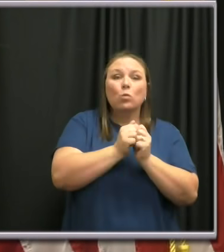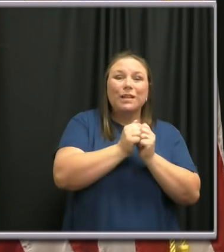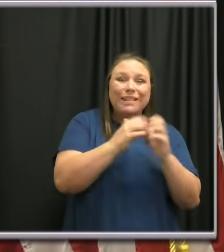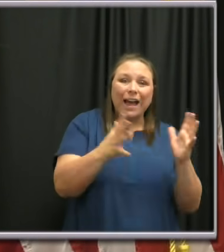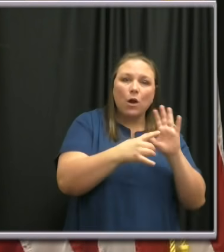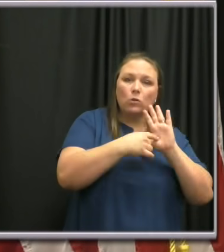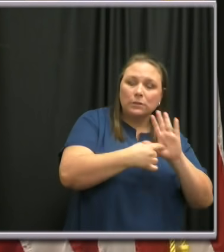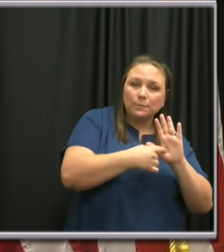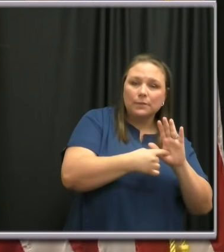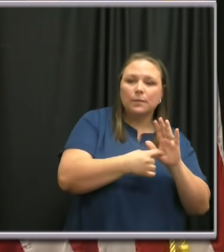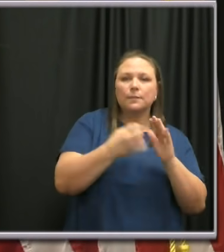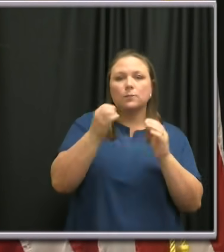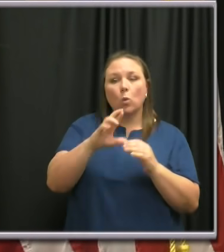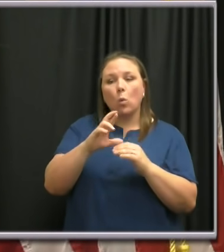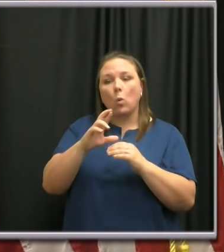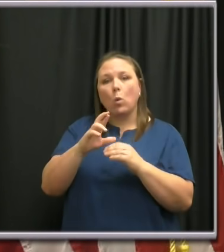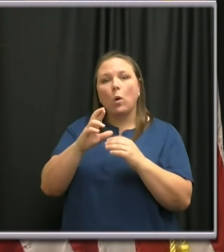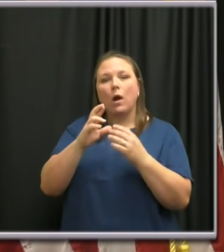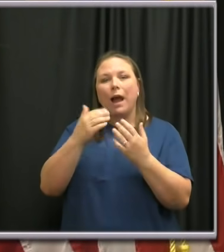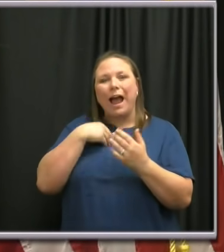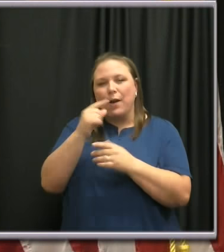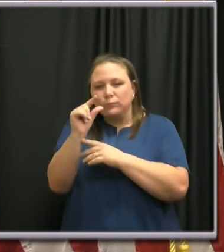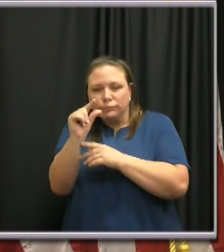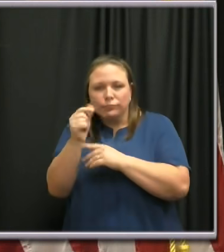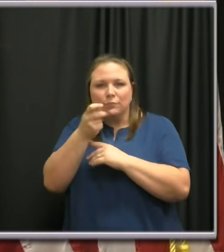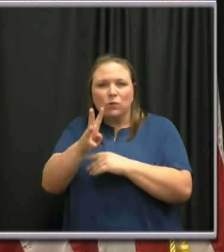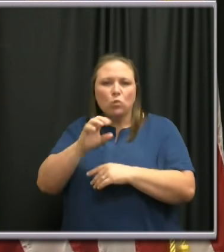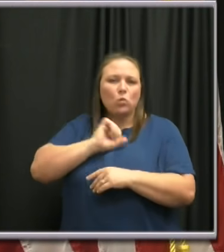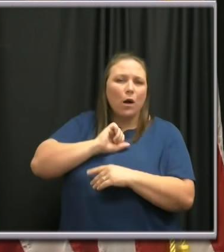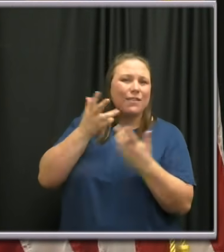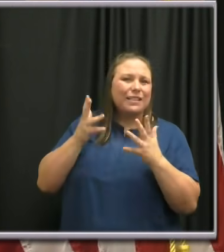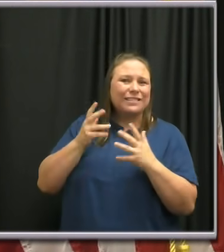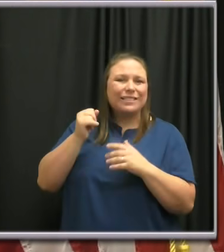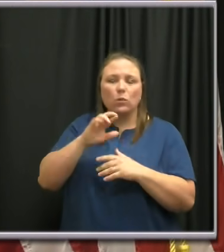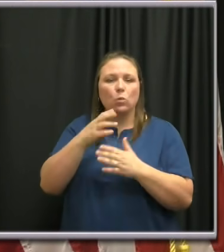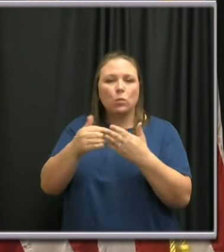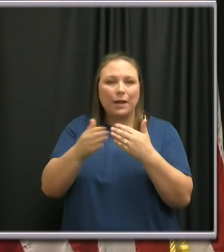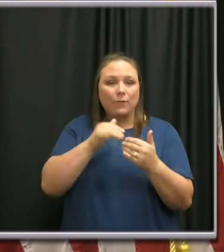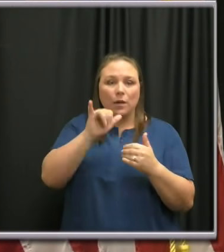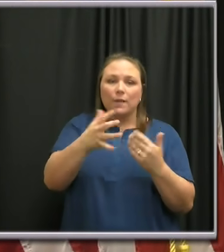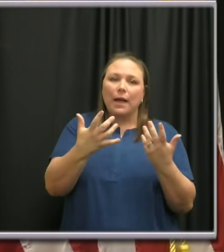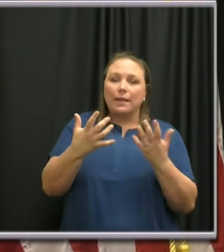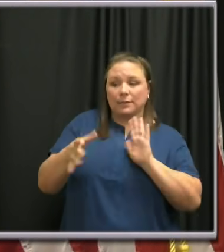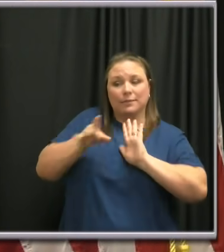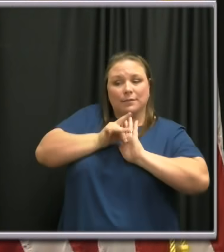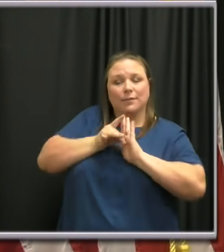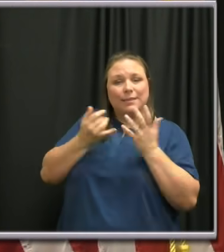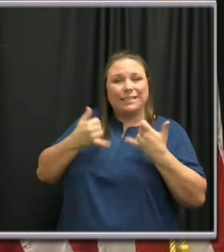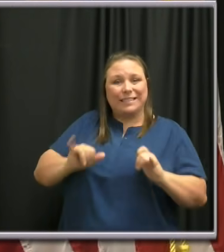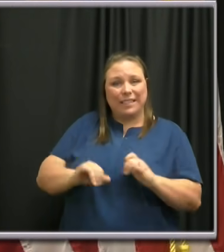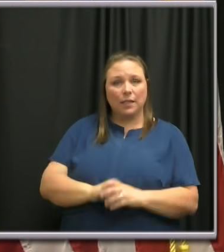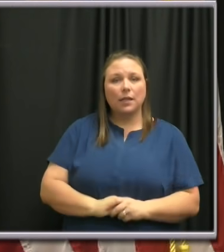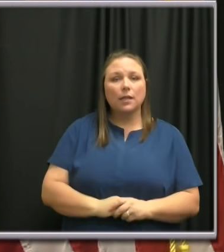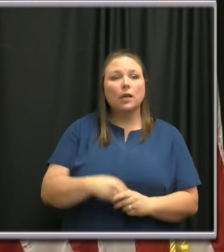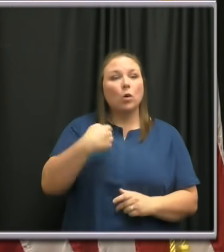who would otherwise act as unknowing vectors. Our